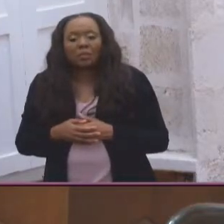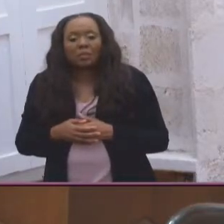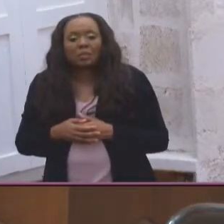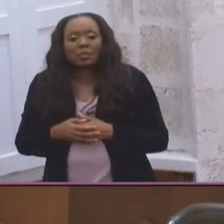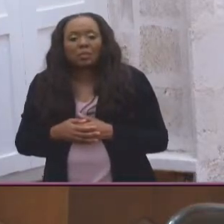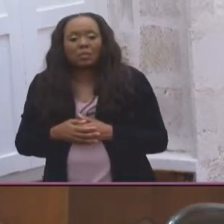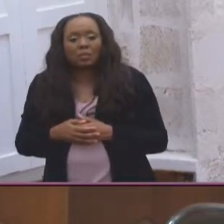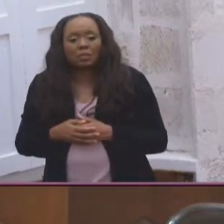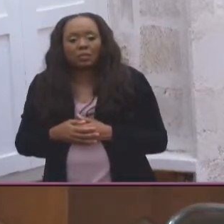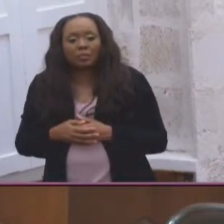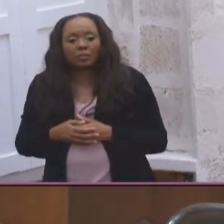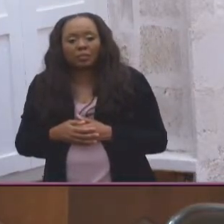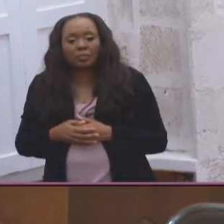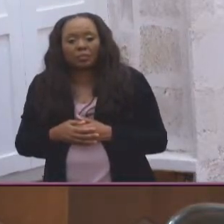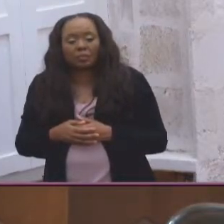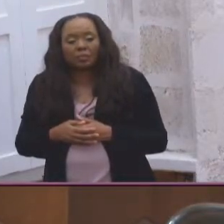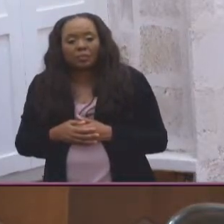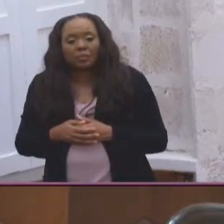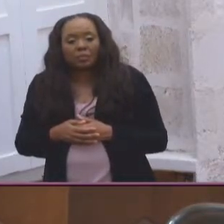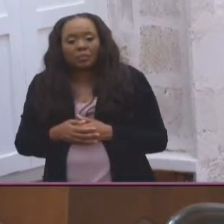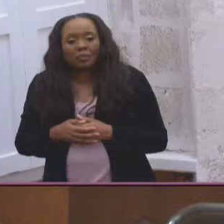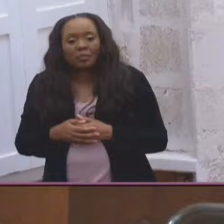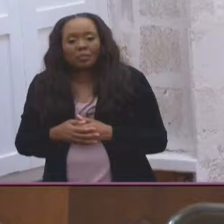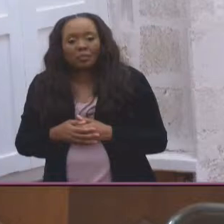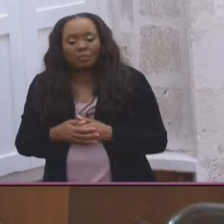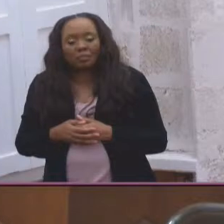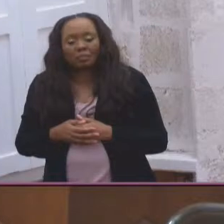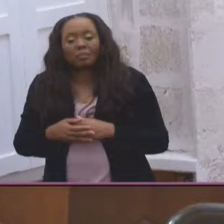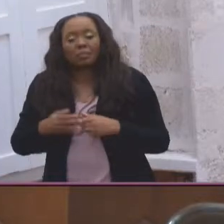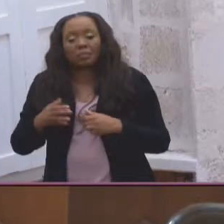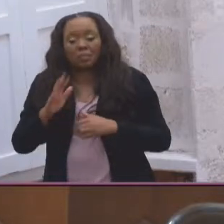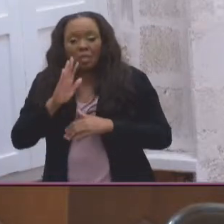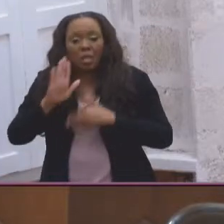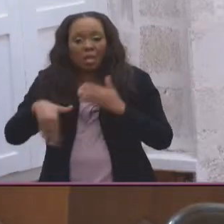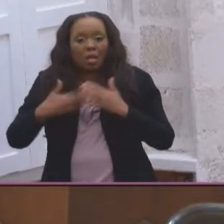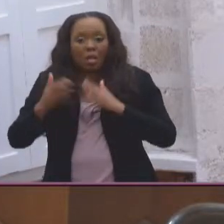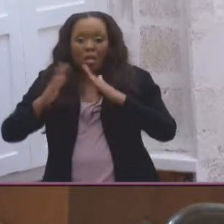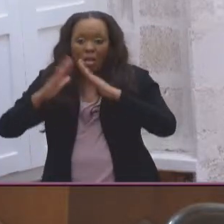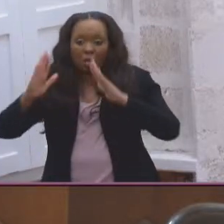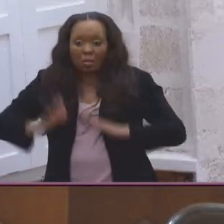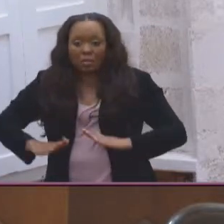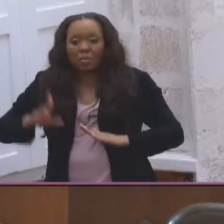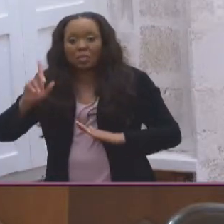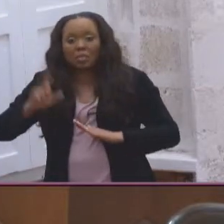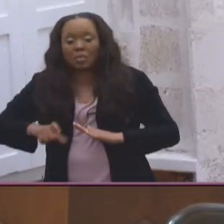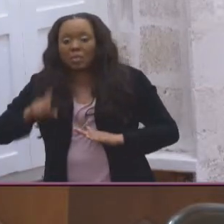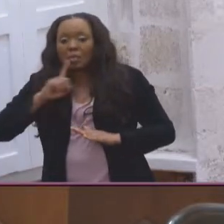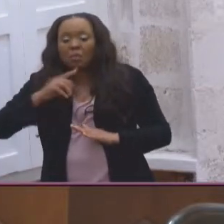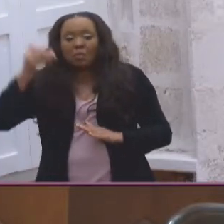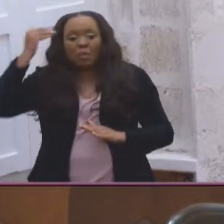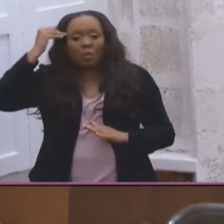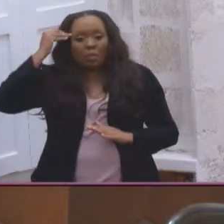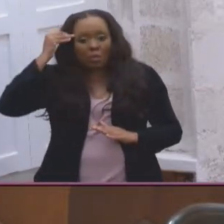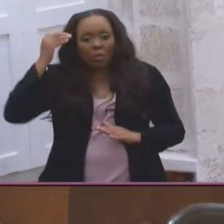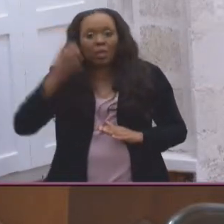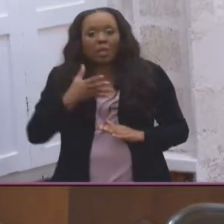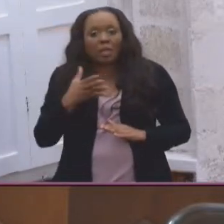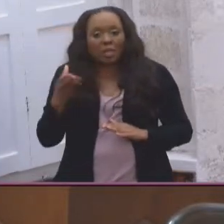and perhaps, Senator, I'm sure it's in consideration already, the public relations as